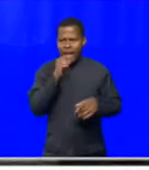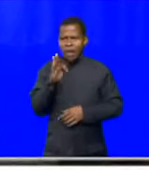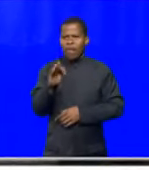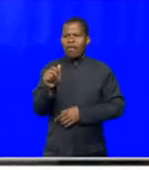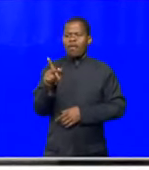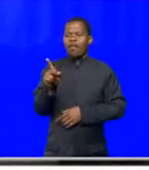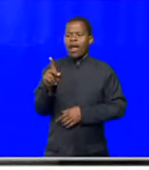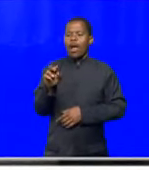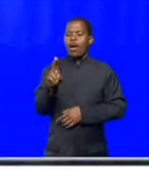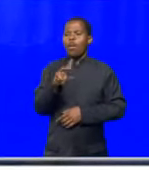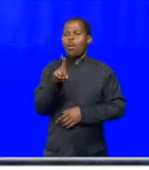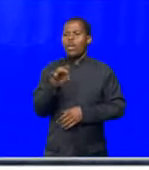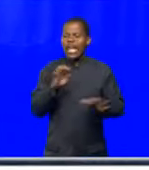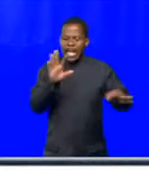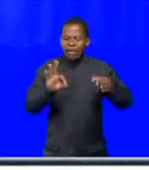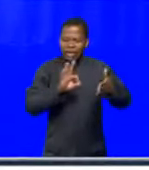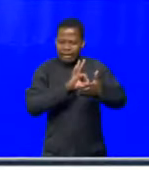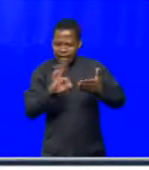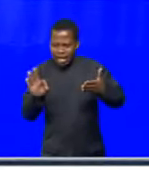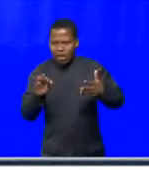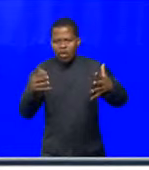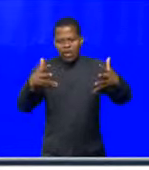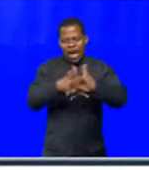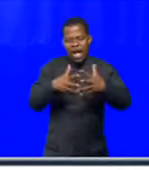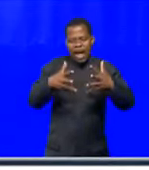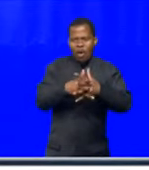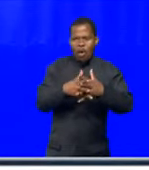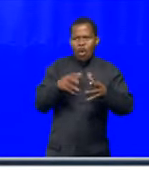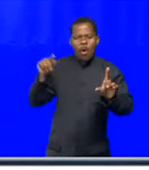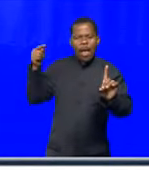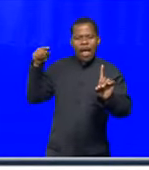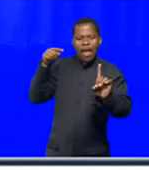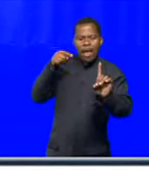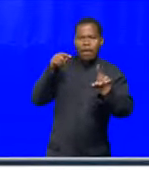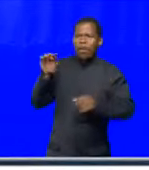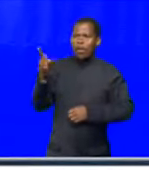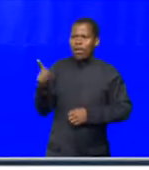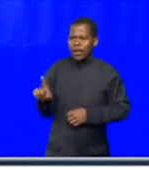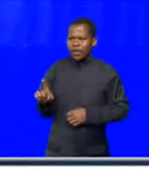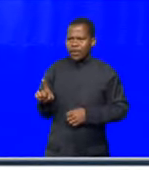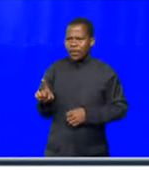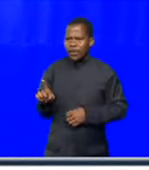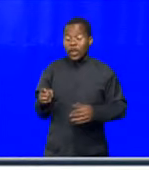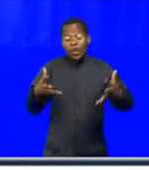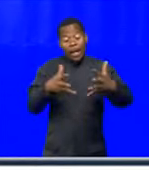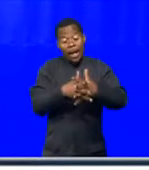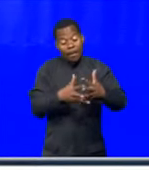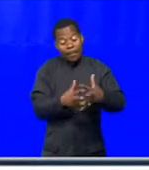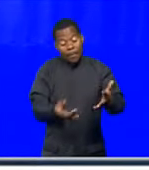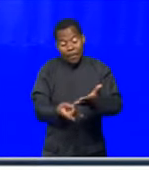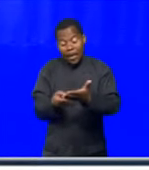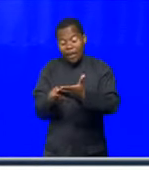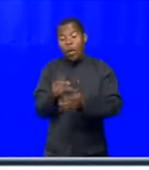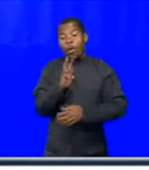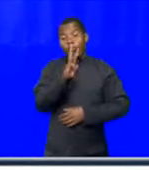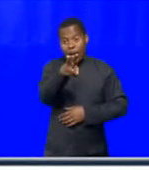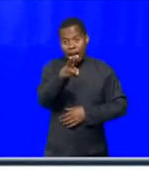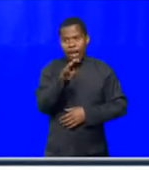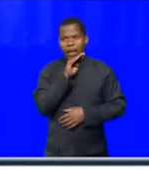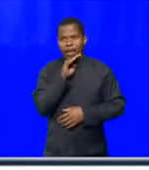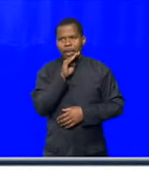shared the goal of the meeting. It is to present and create a platform where, as